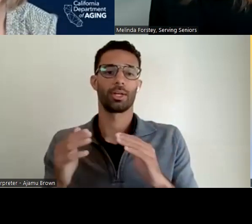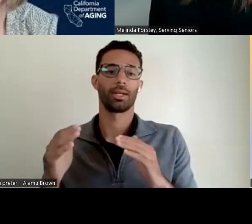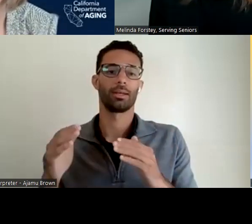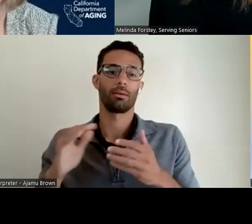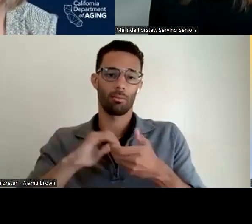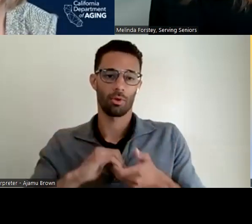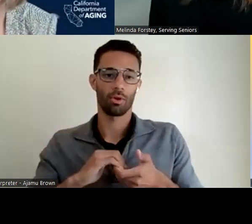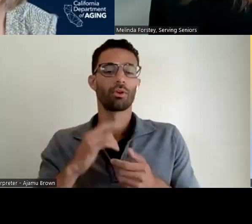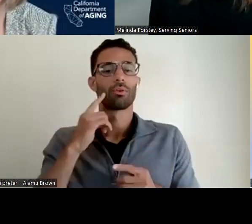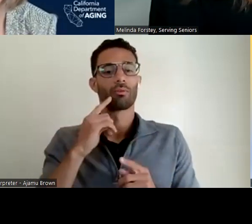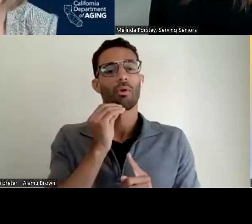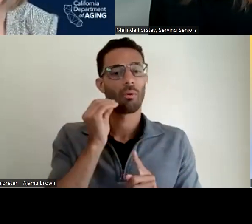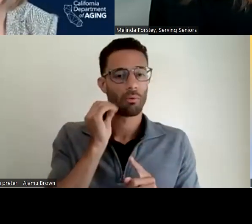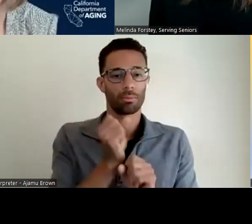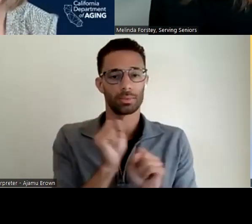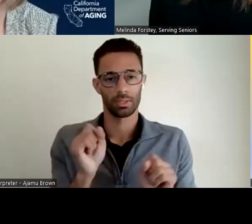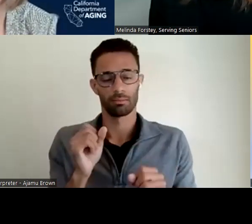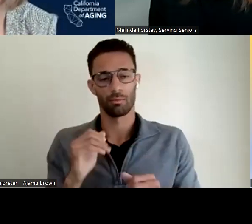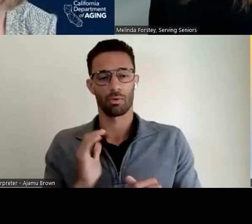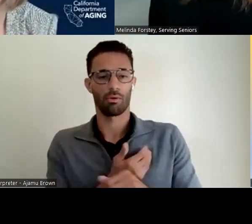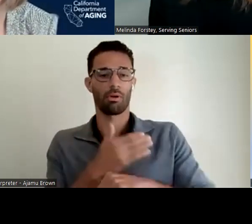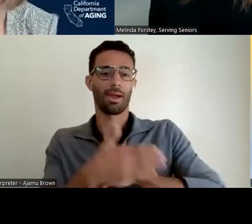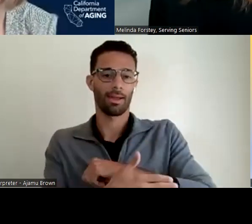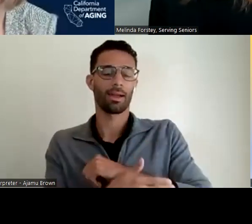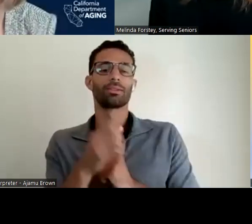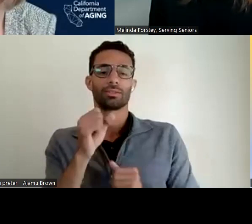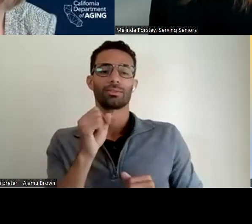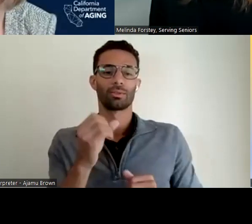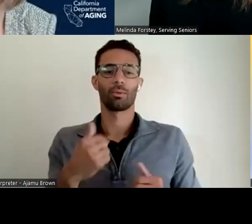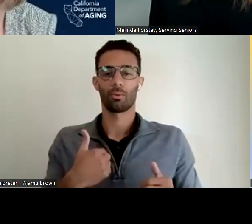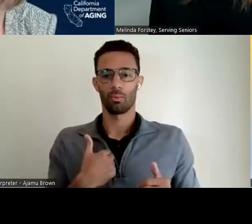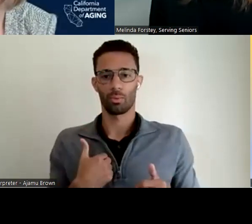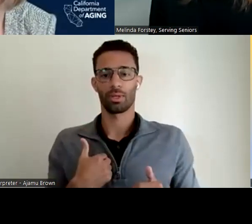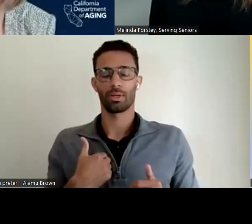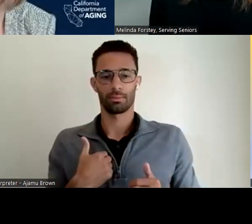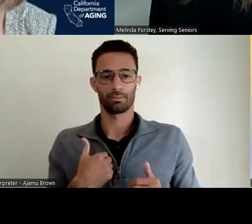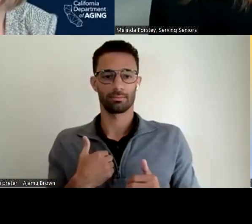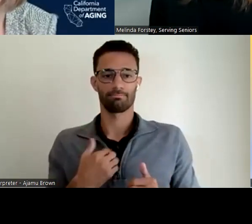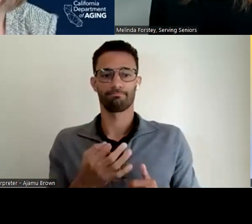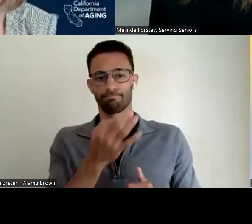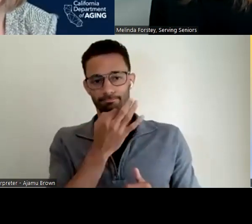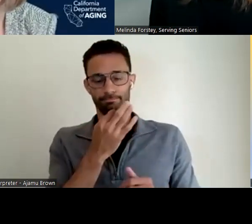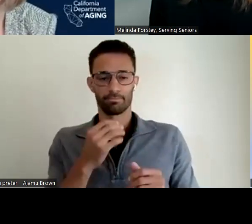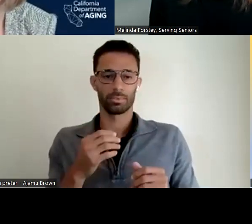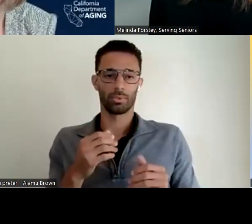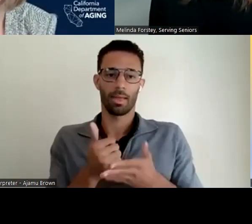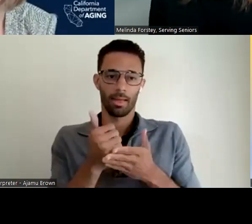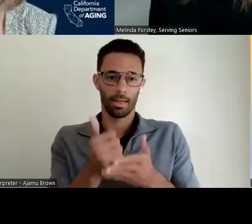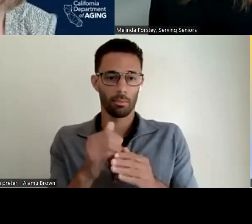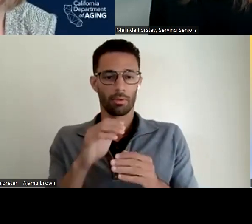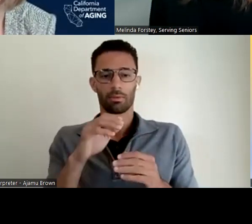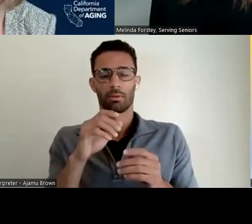county. So we are particularly well suited to put those puzzle pieces together, and absolutely. It has